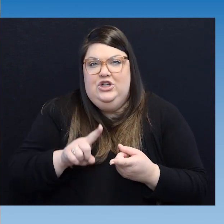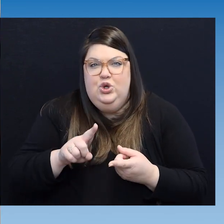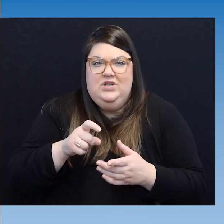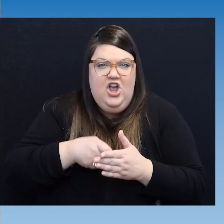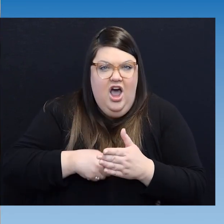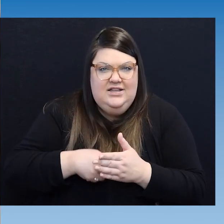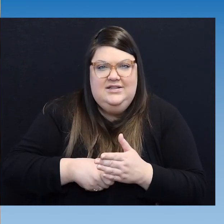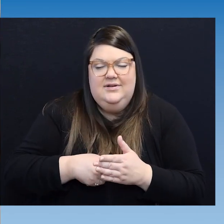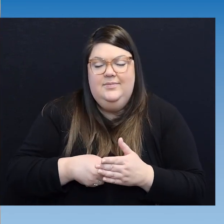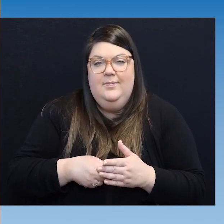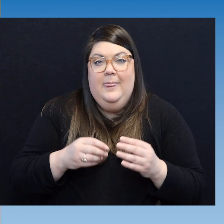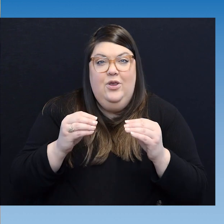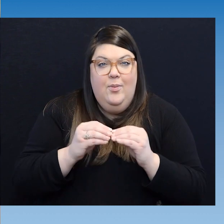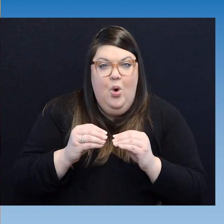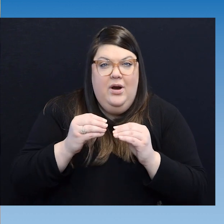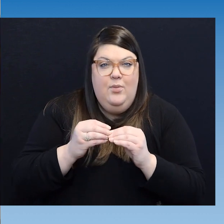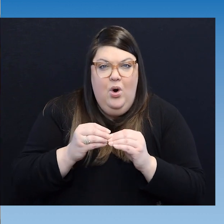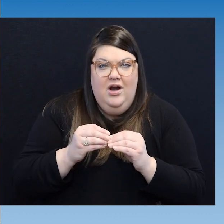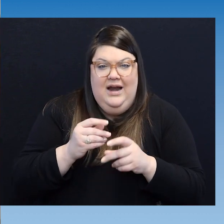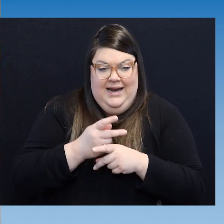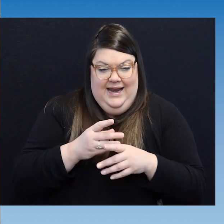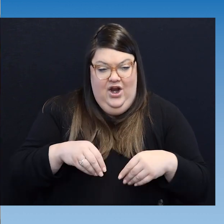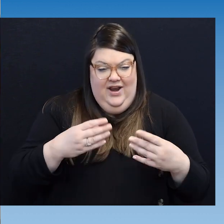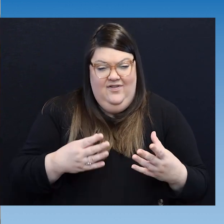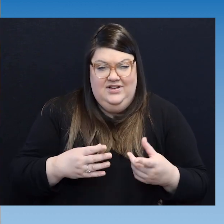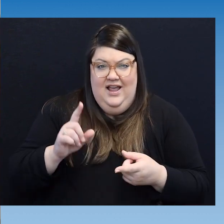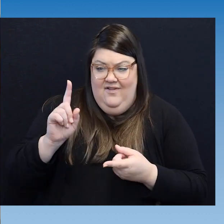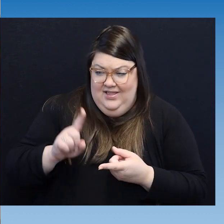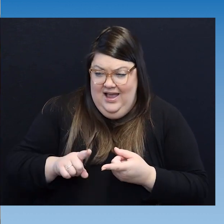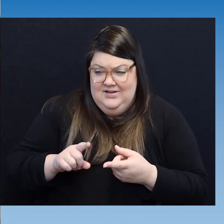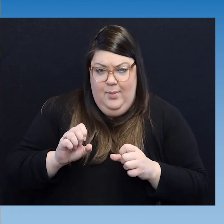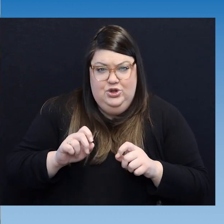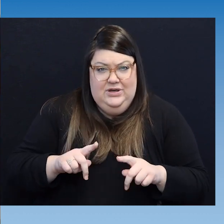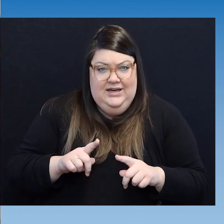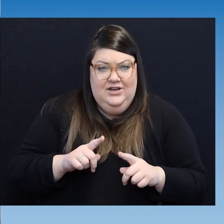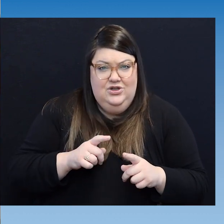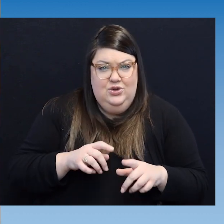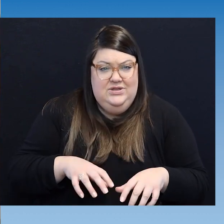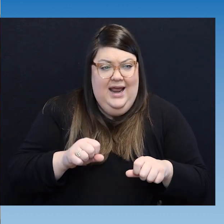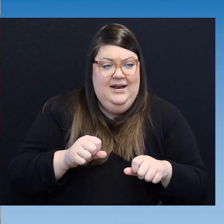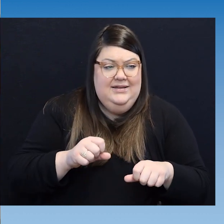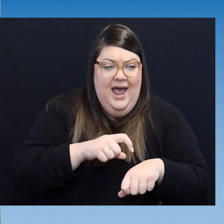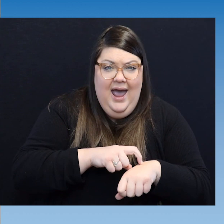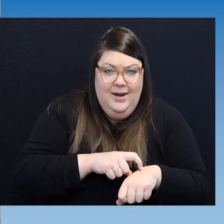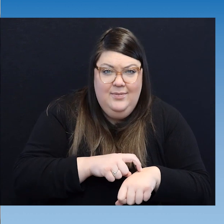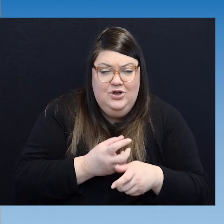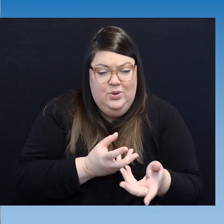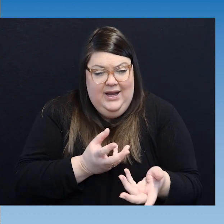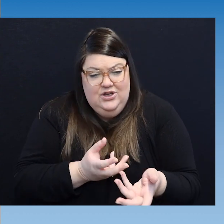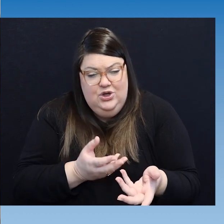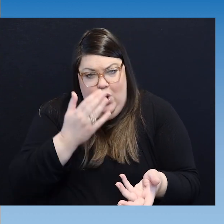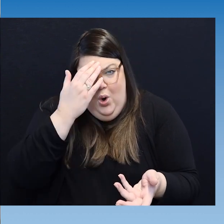Yeah. And so more and more caregivers are less able to sometimes spend as much time, the time that it takes to get to